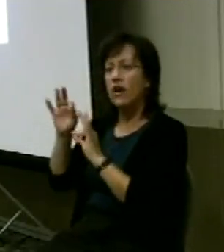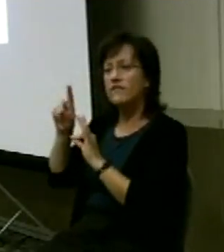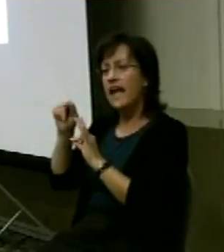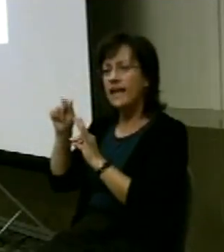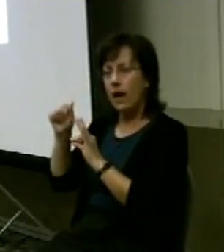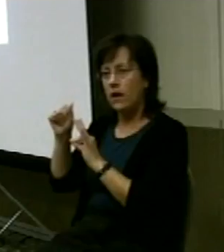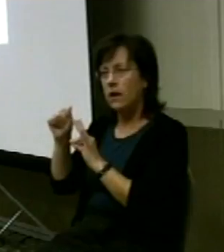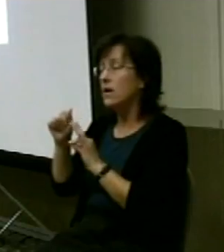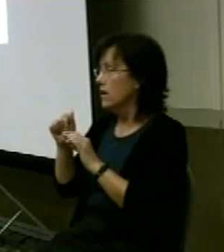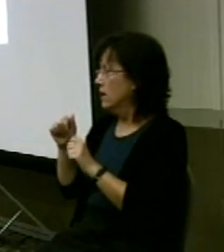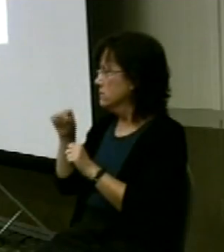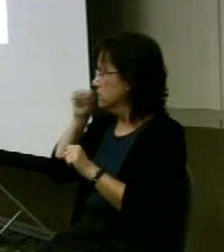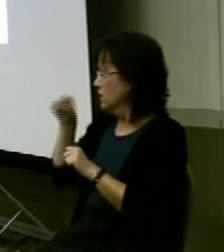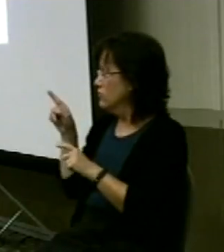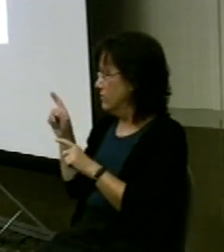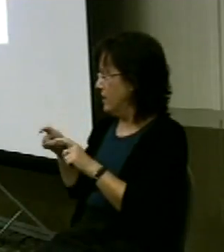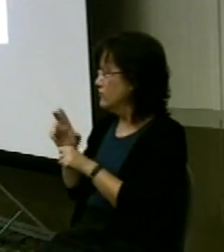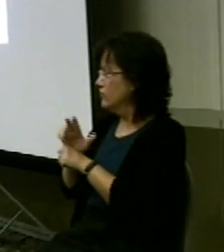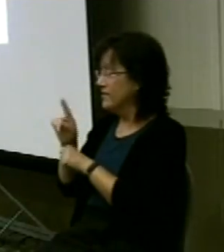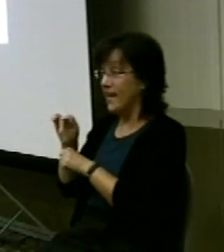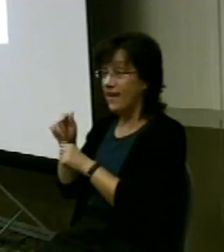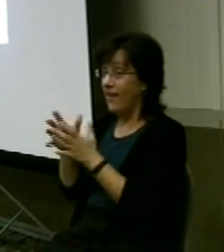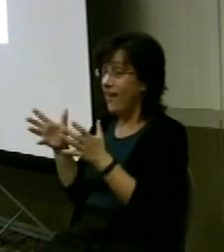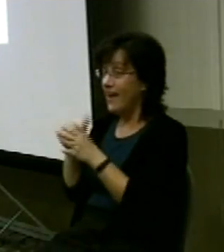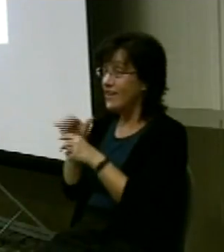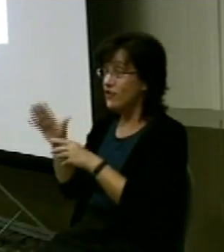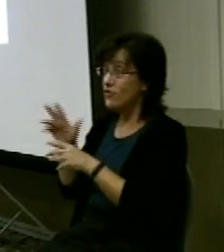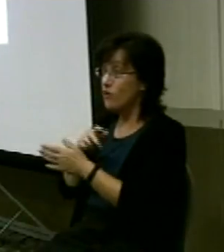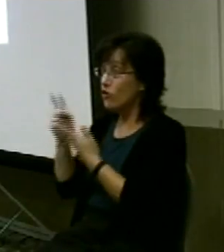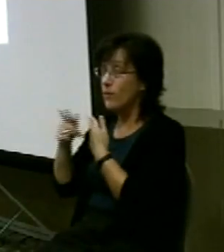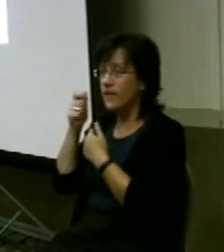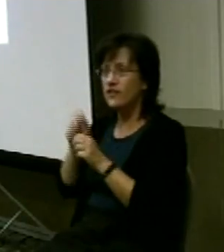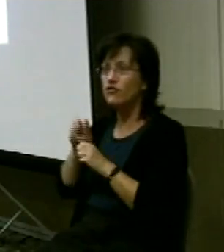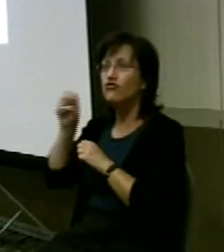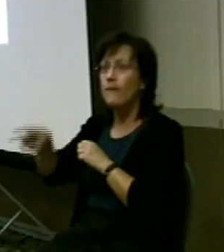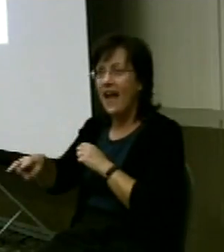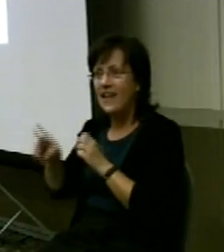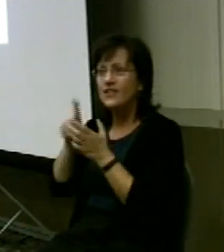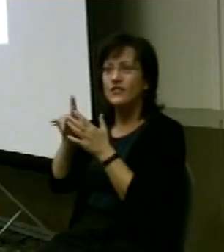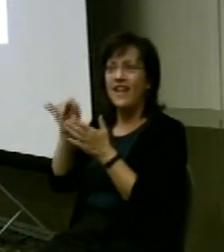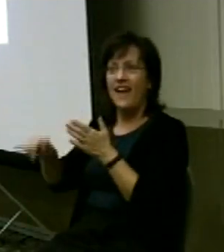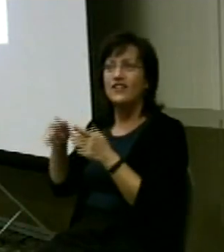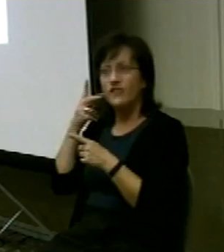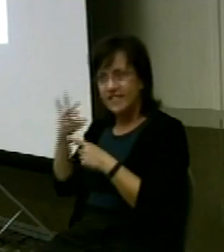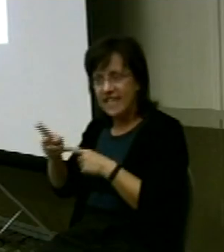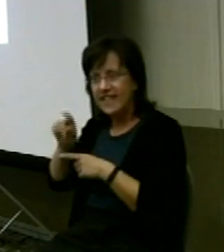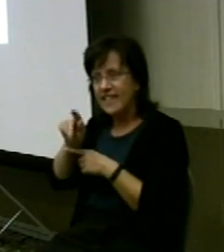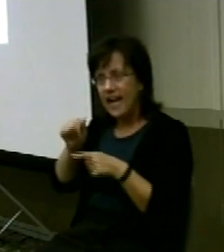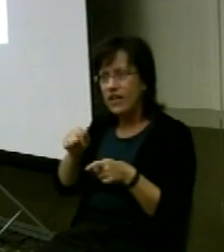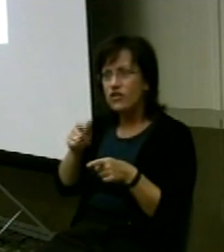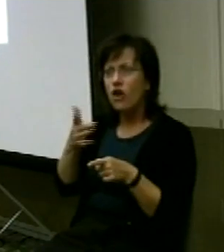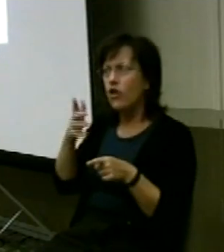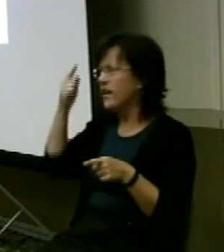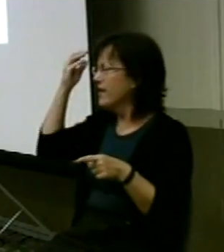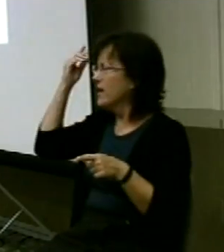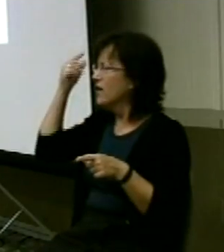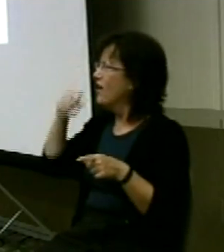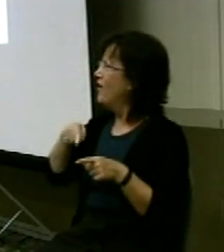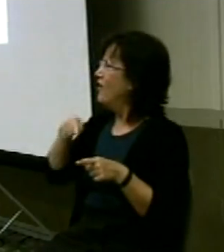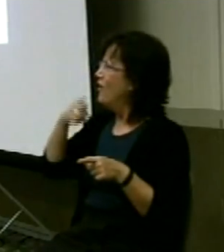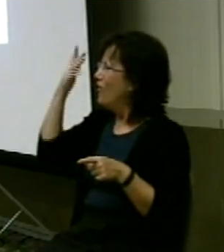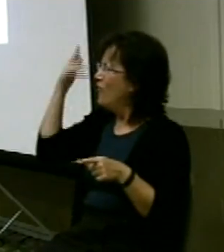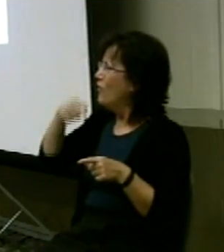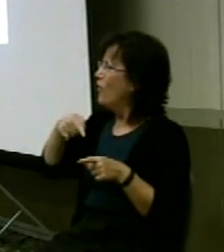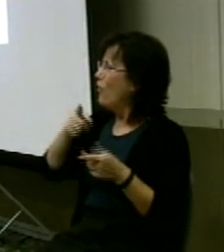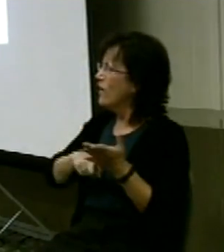that you must use data a lot in your programs because you're jumping right to that. You're seeing the data and you're already thinking, what is the story that this data